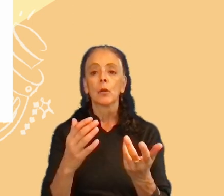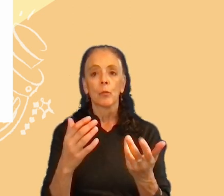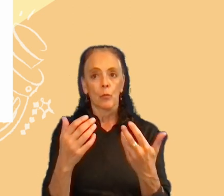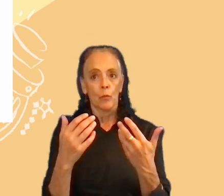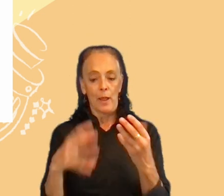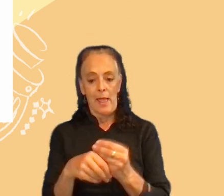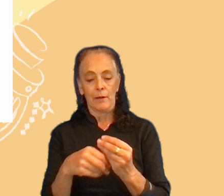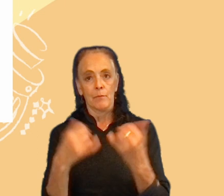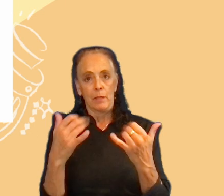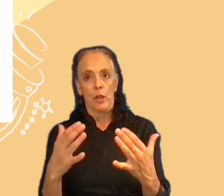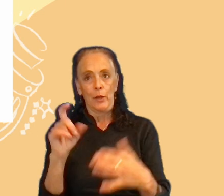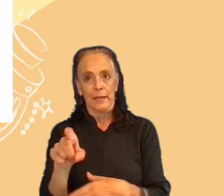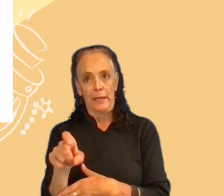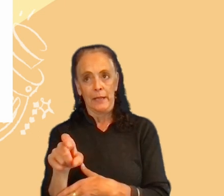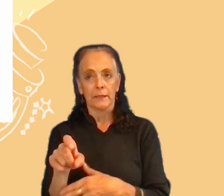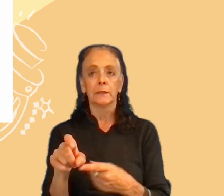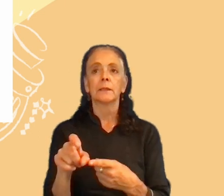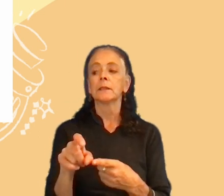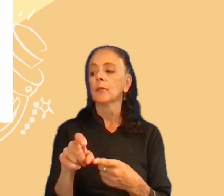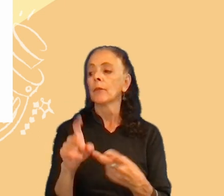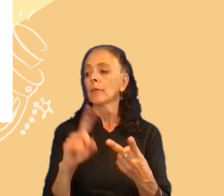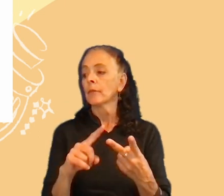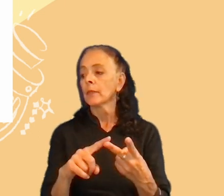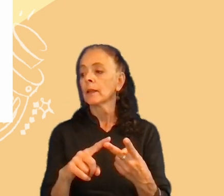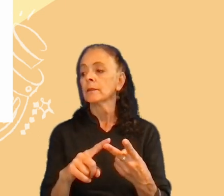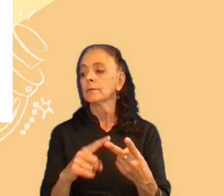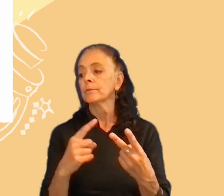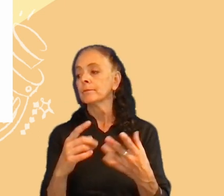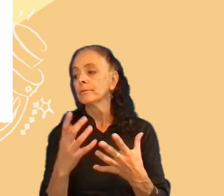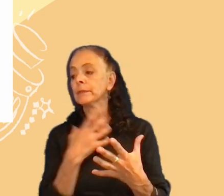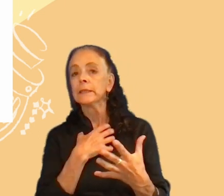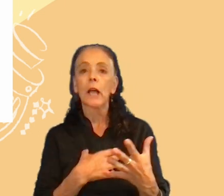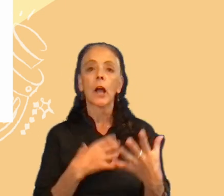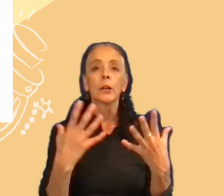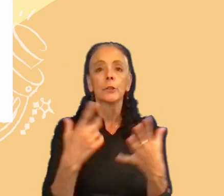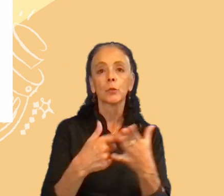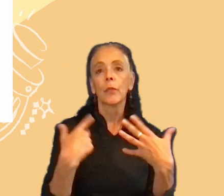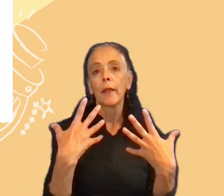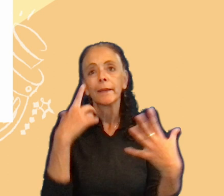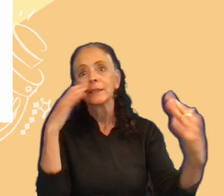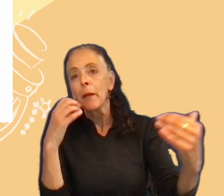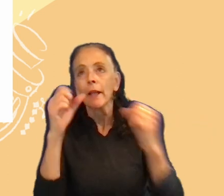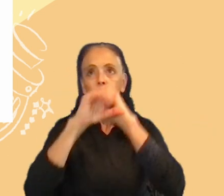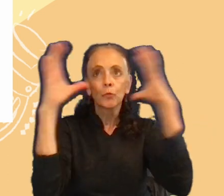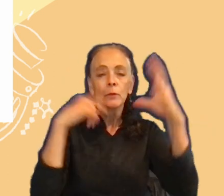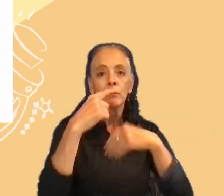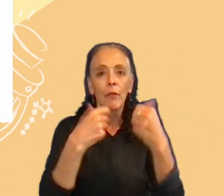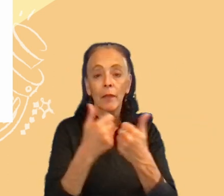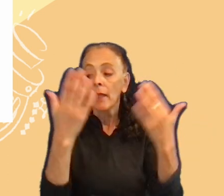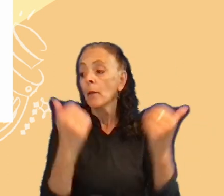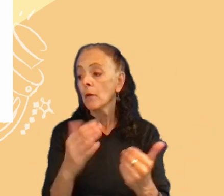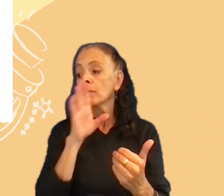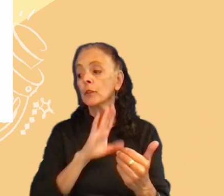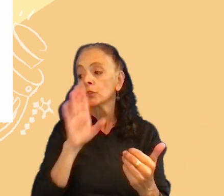needs things that they placed for it we had the desires what they expect or dreams about the game the frustrations what's